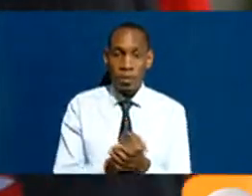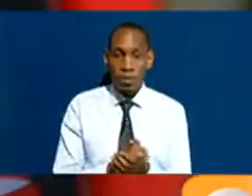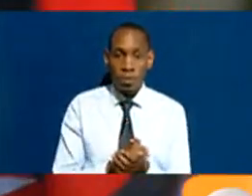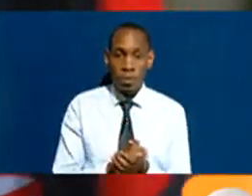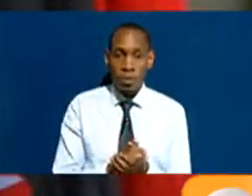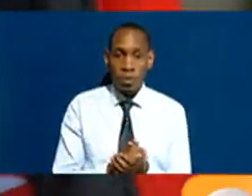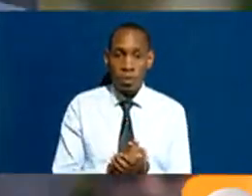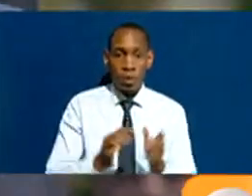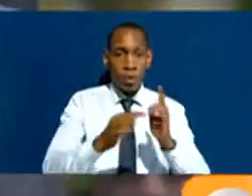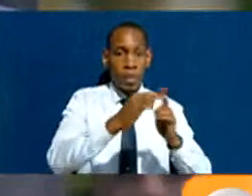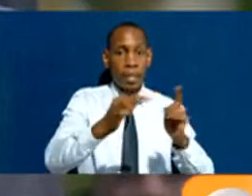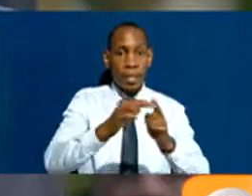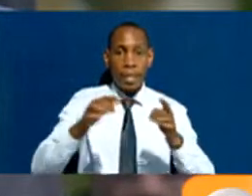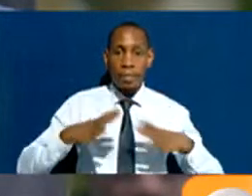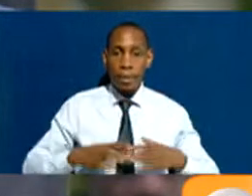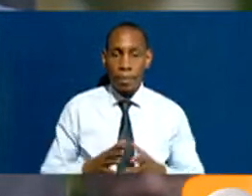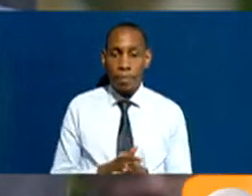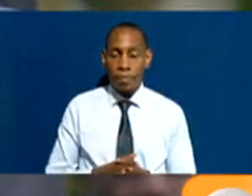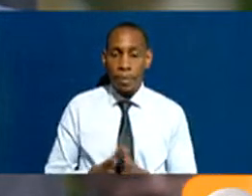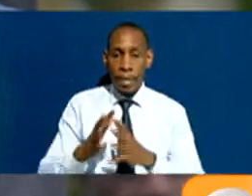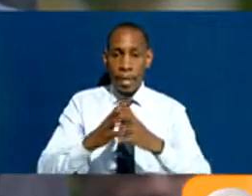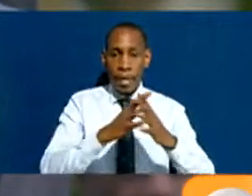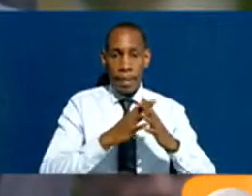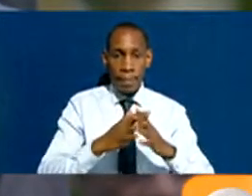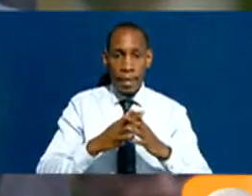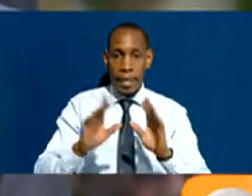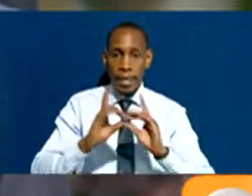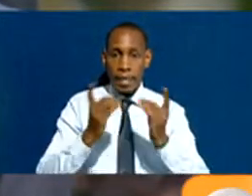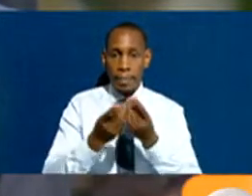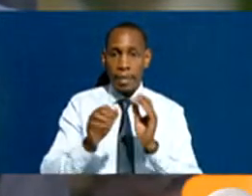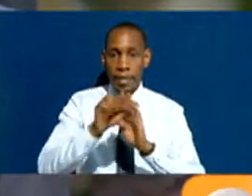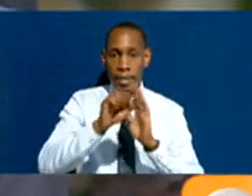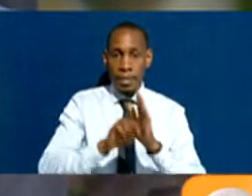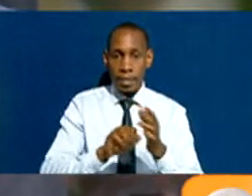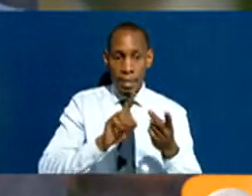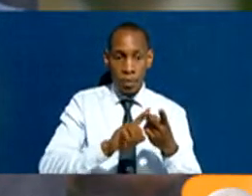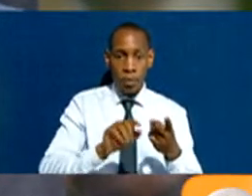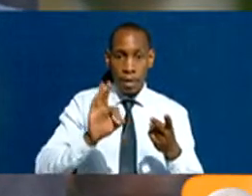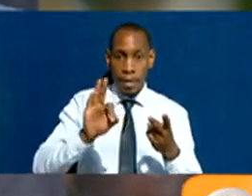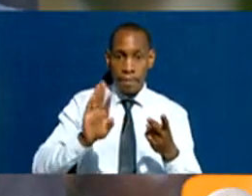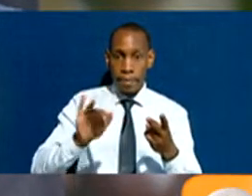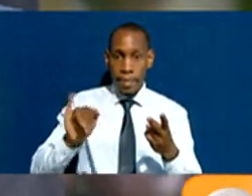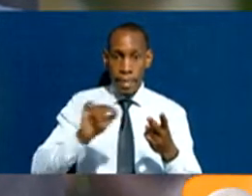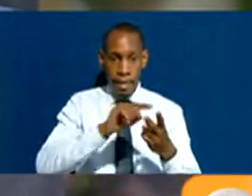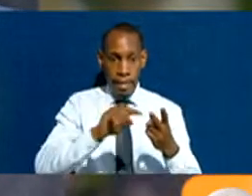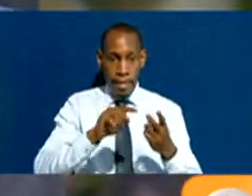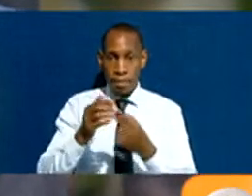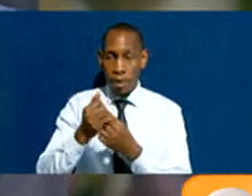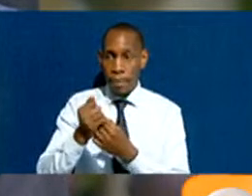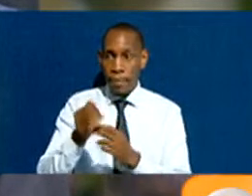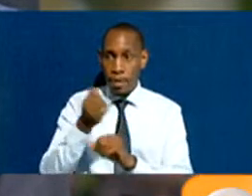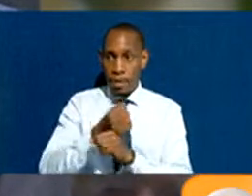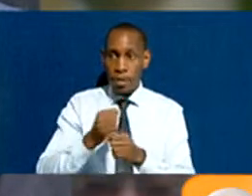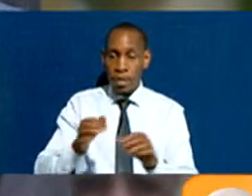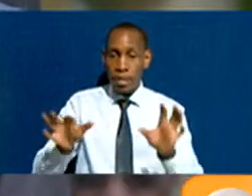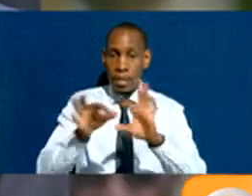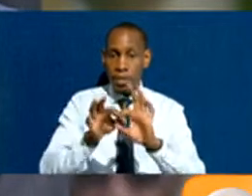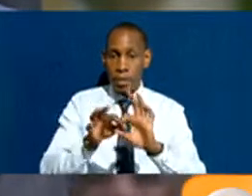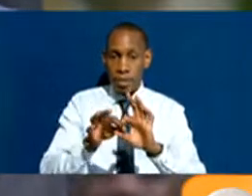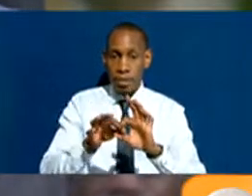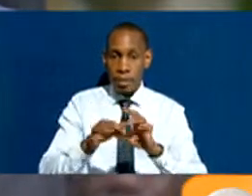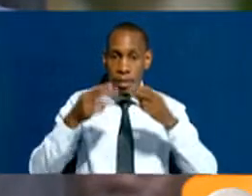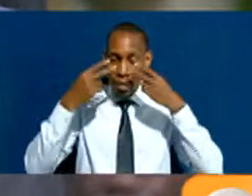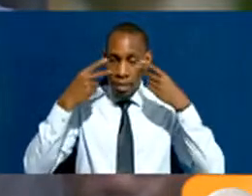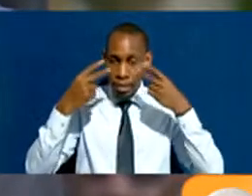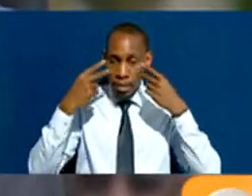civilian casualties. The U.S. Department of State and the Federal Bureau of Investigations partnered in creating the Joint